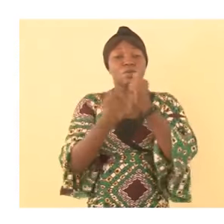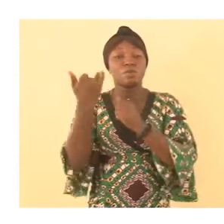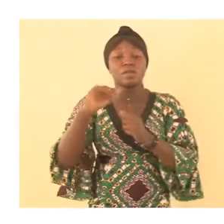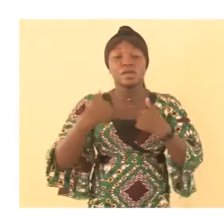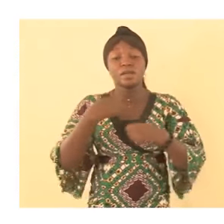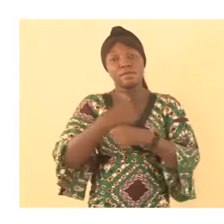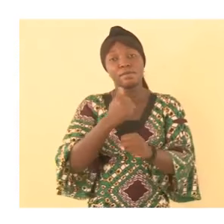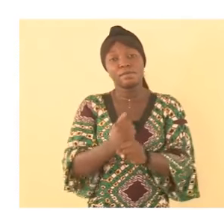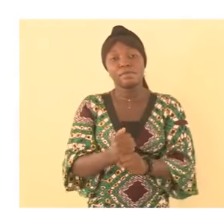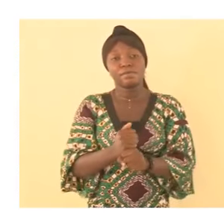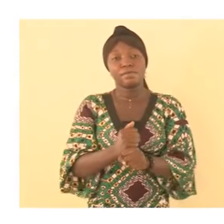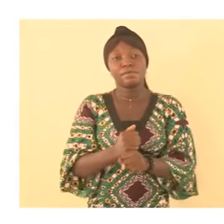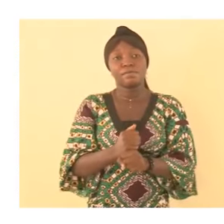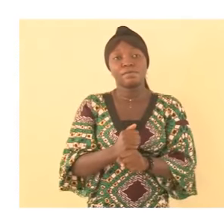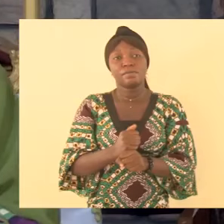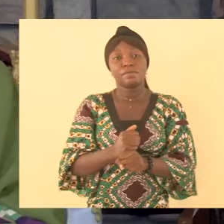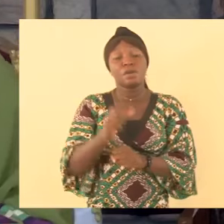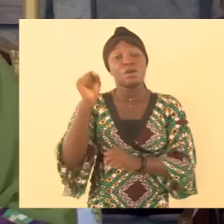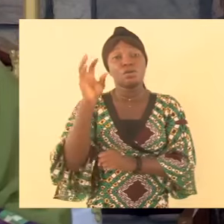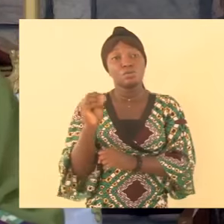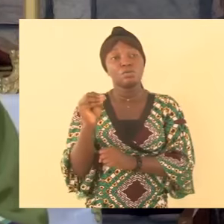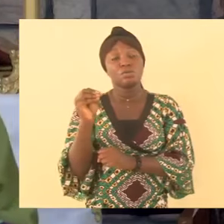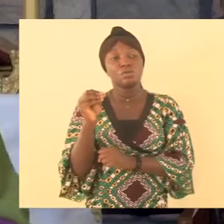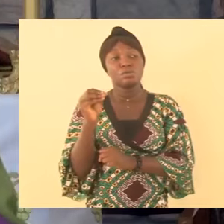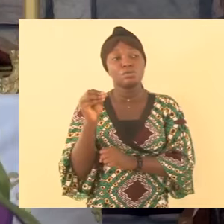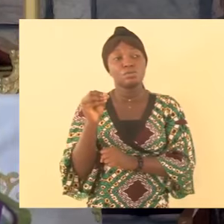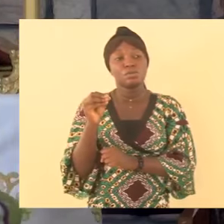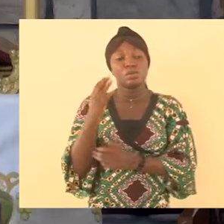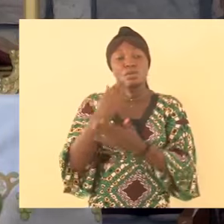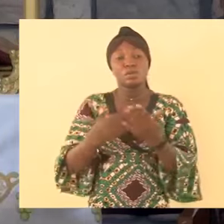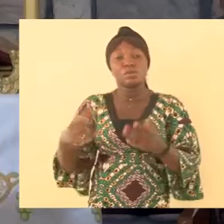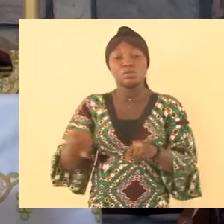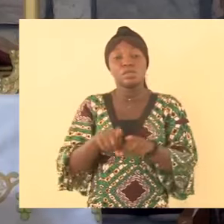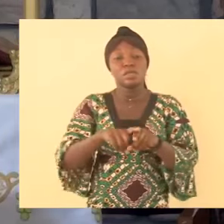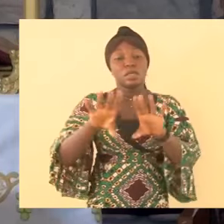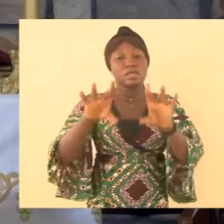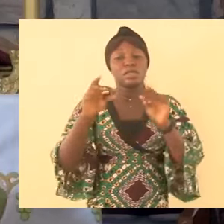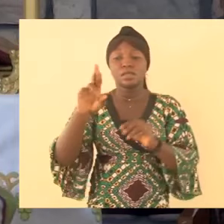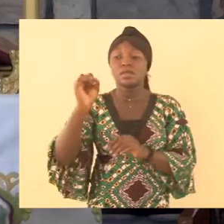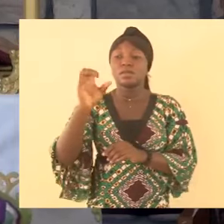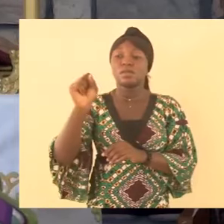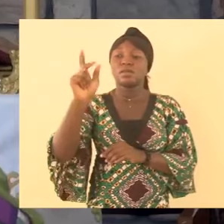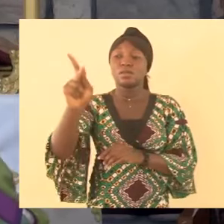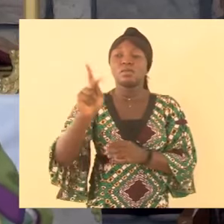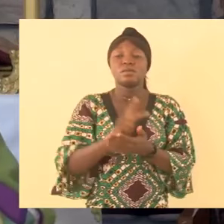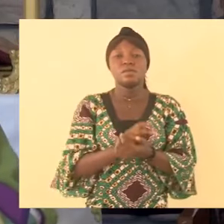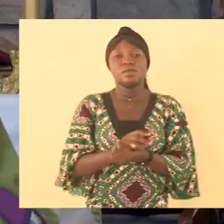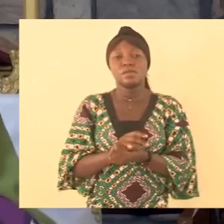which they are performed. And so, something like taking a risk